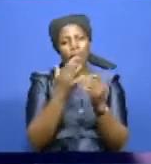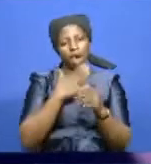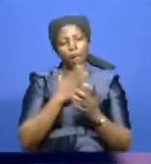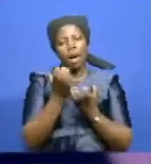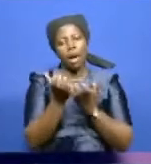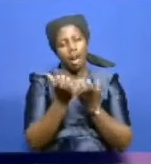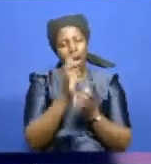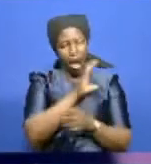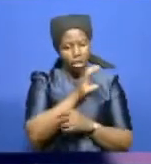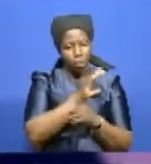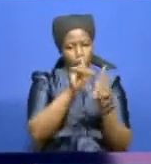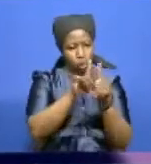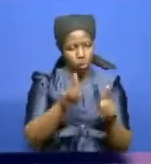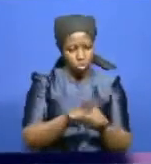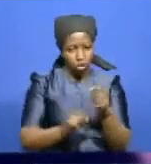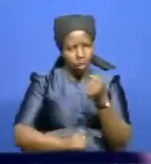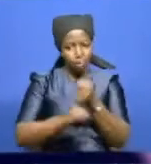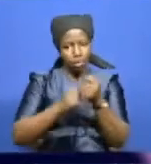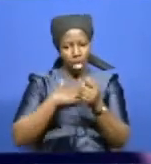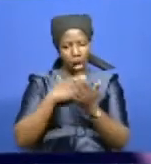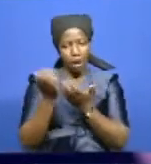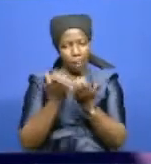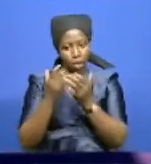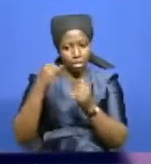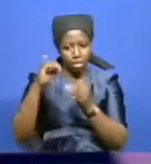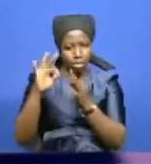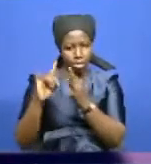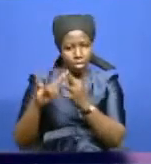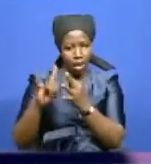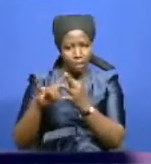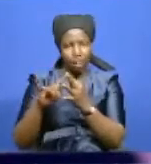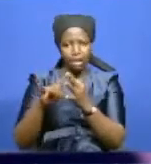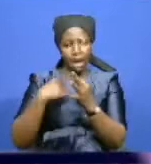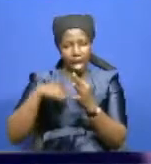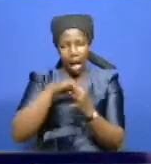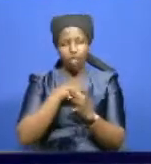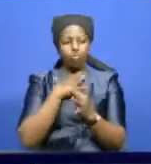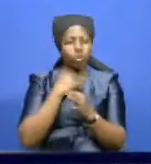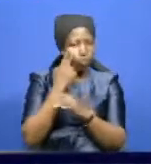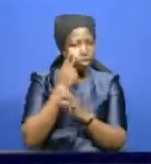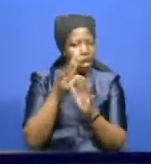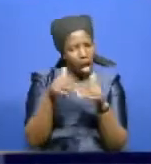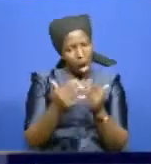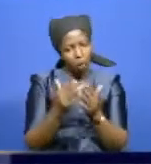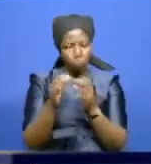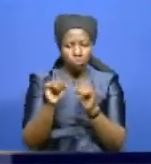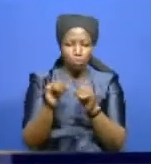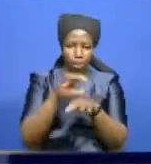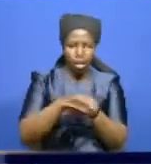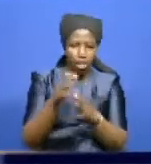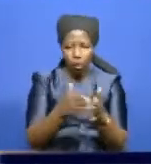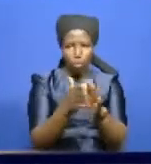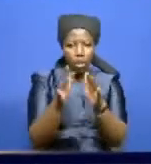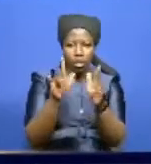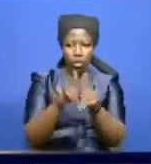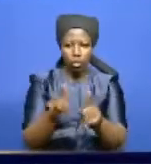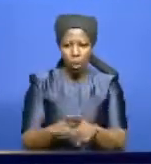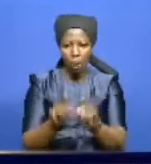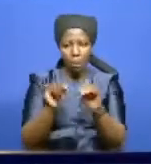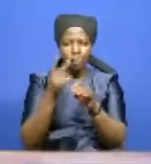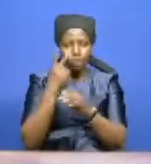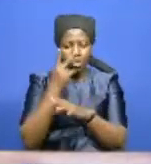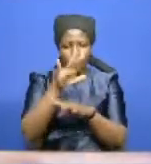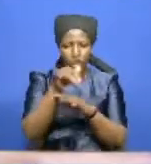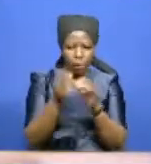support our business. And then thirdly, the last piece was rebound. How do we see opportunities and what can we see from a growth perspective during